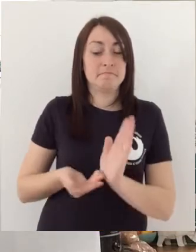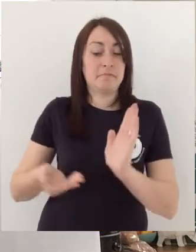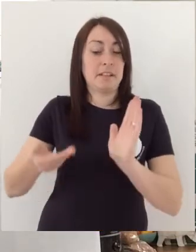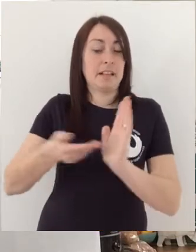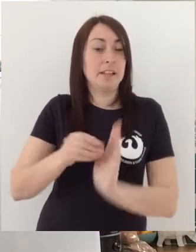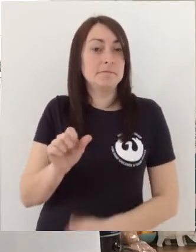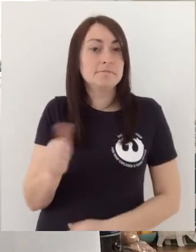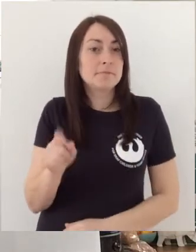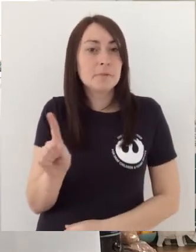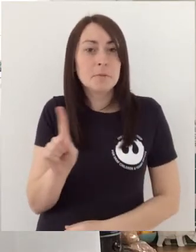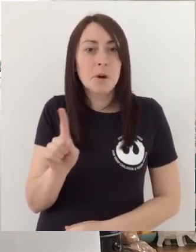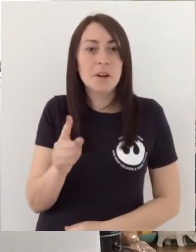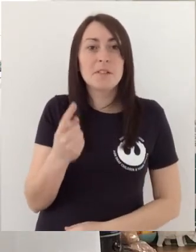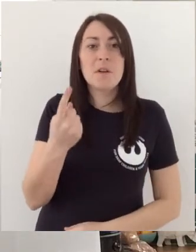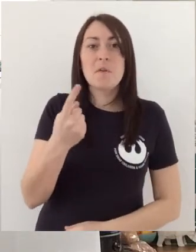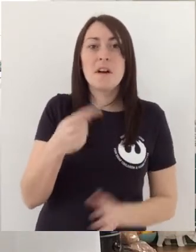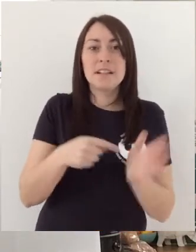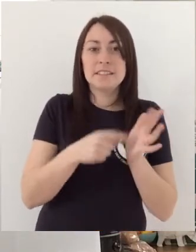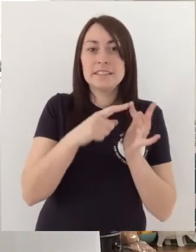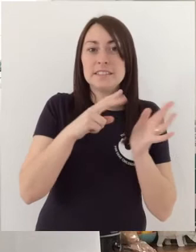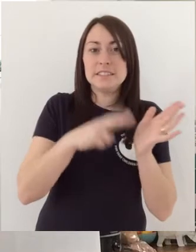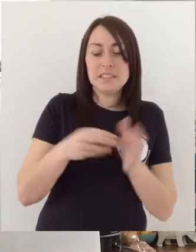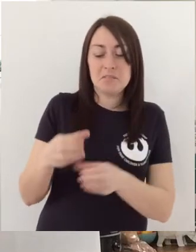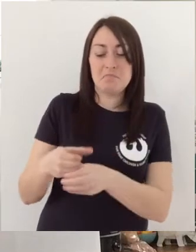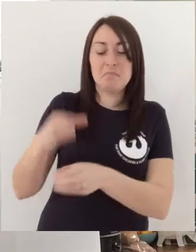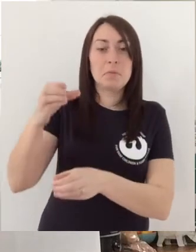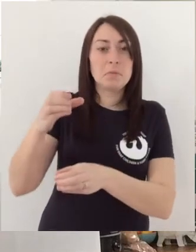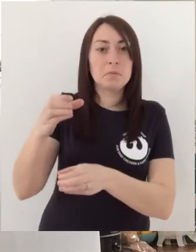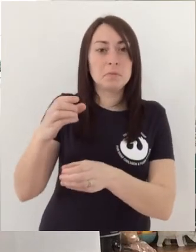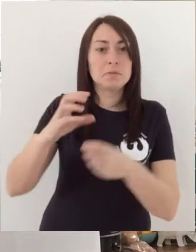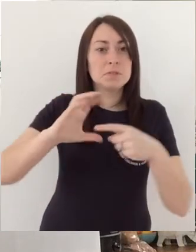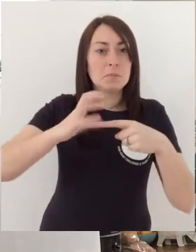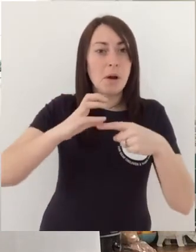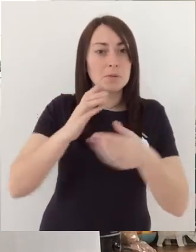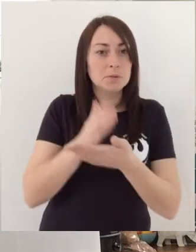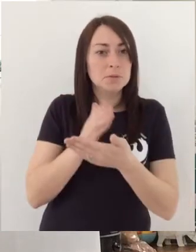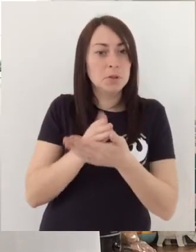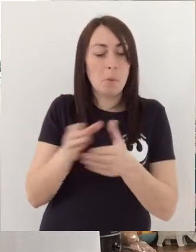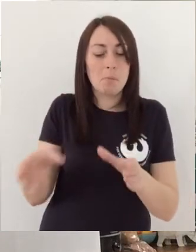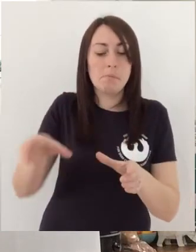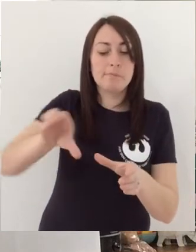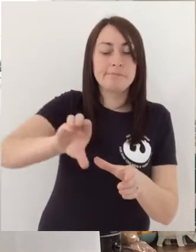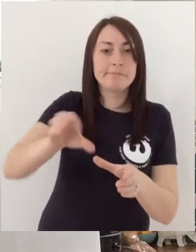And the next thing I'm going to add is 1 tin of chopped tomatoes.